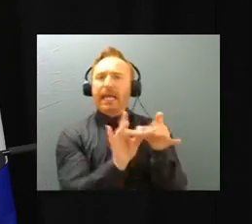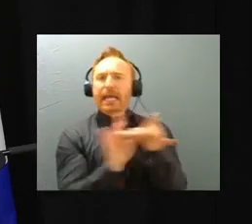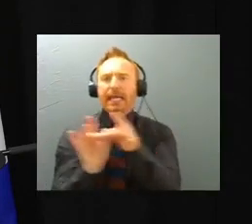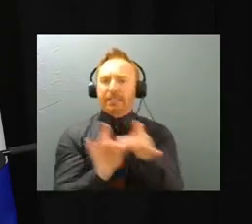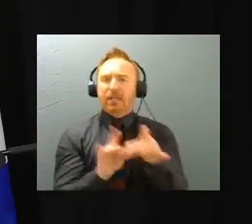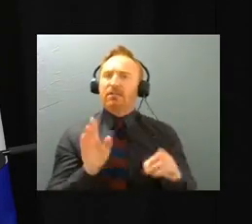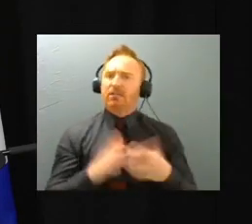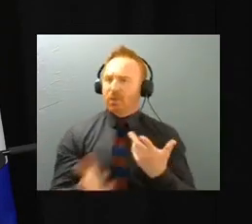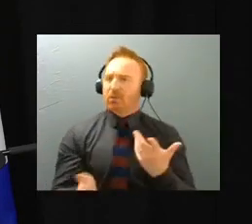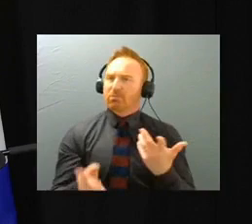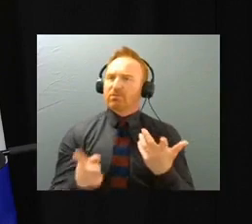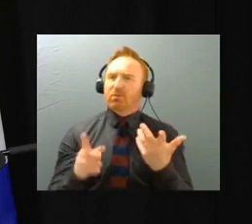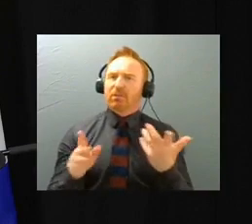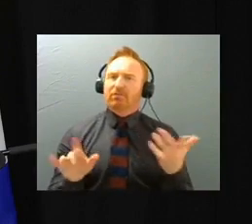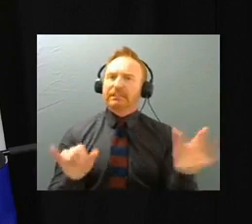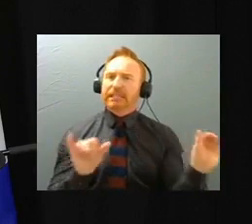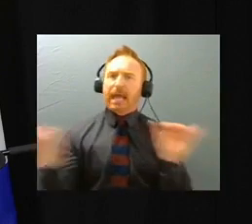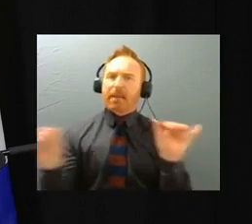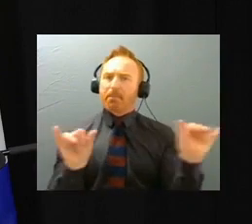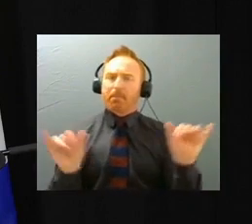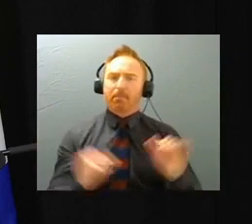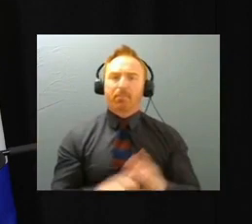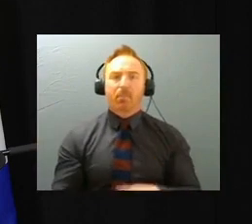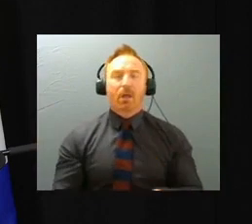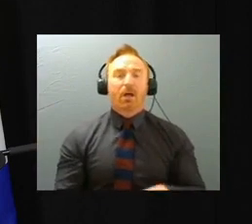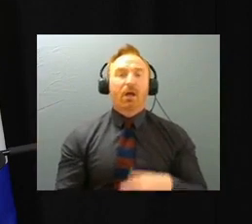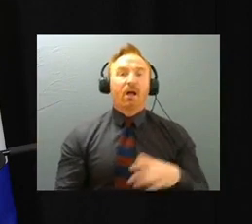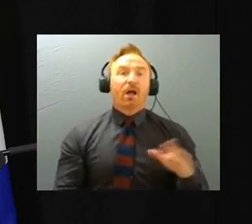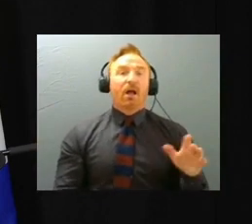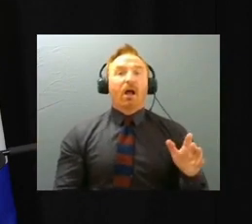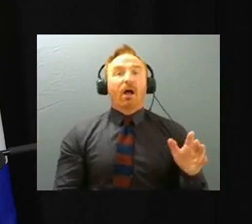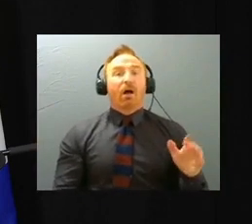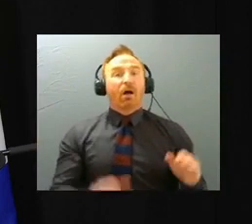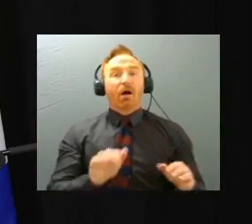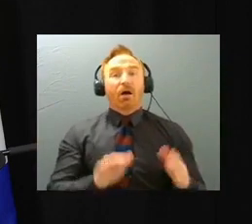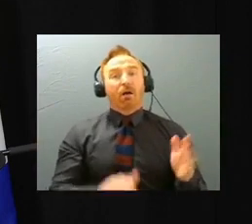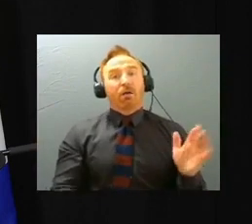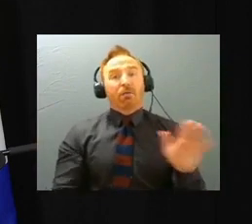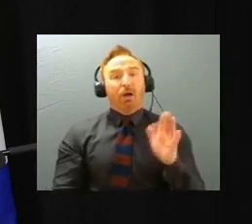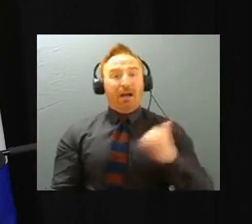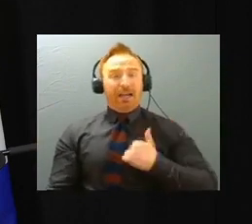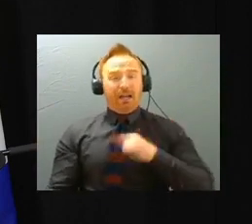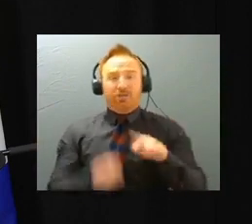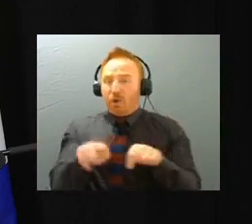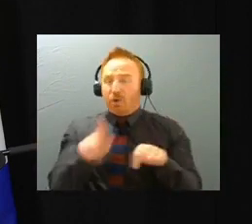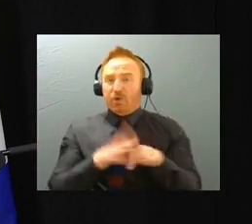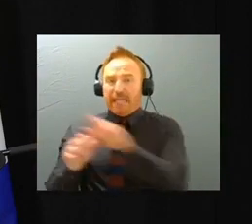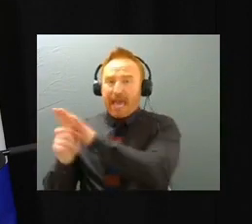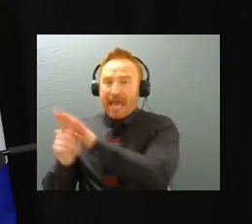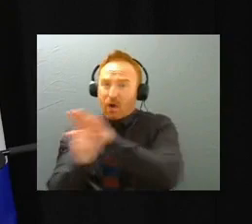at the anecdotal information from those other jurisdictions, and then turning to